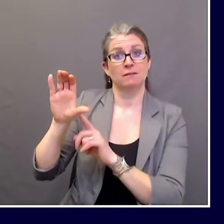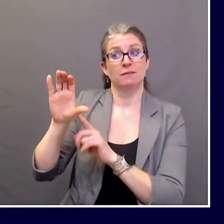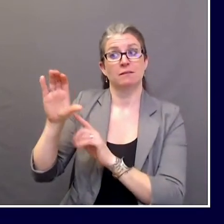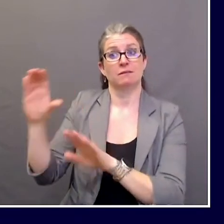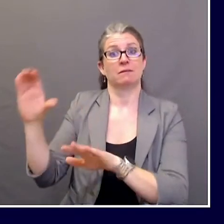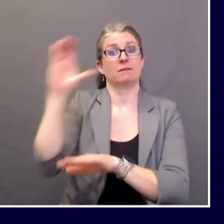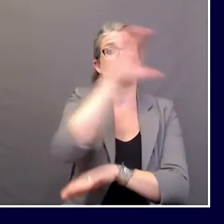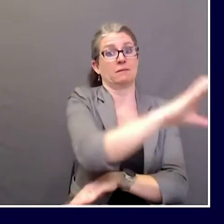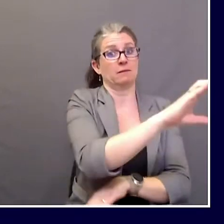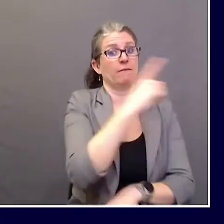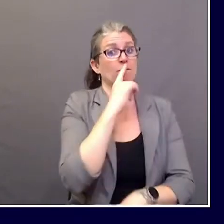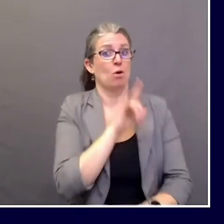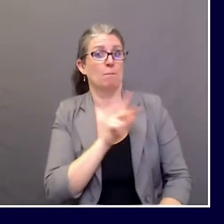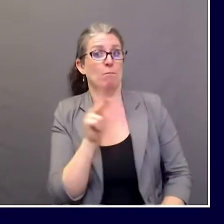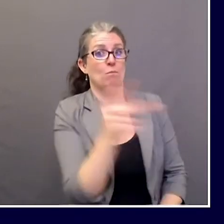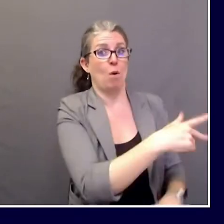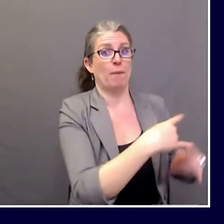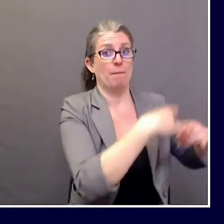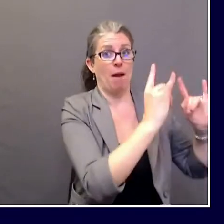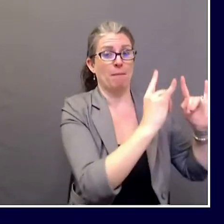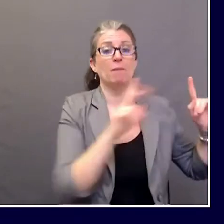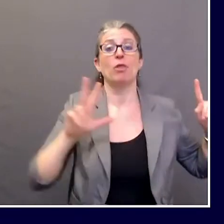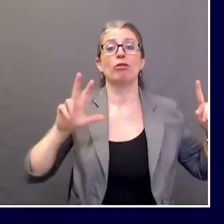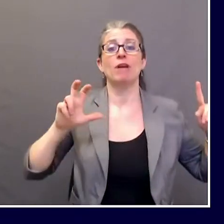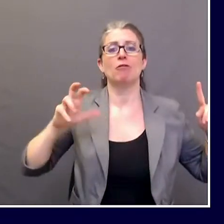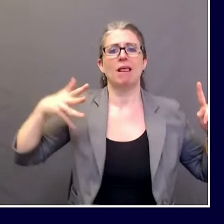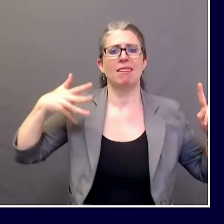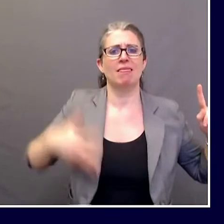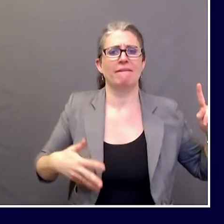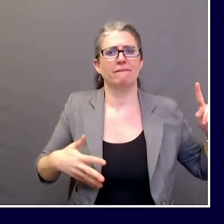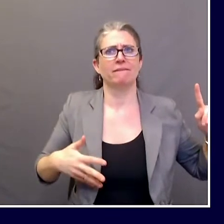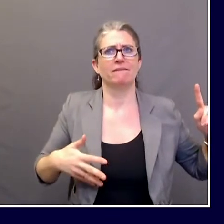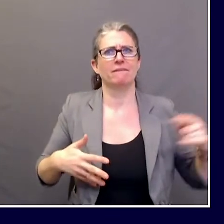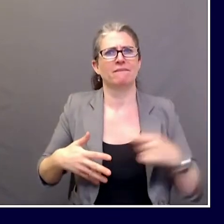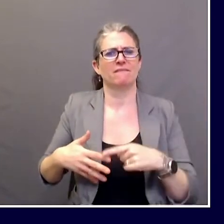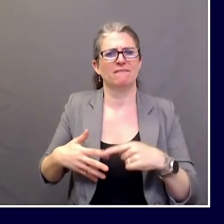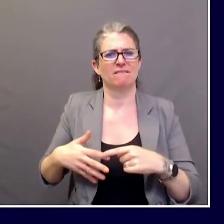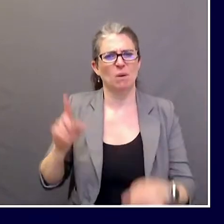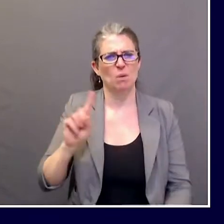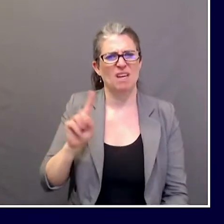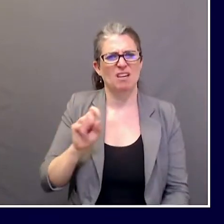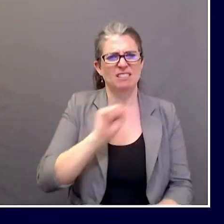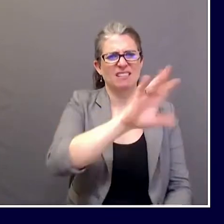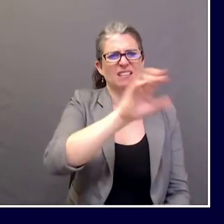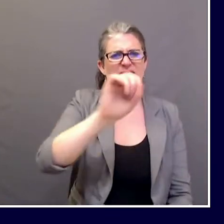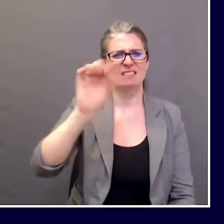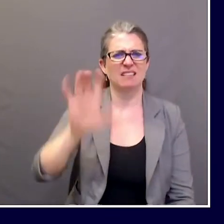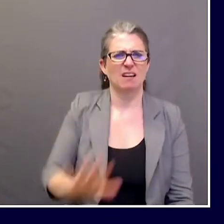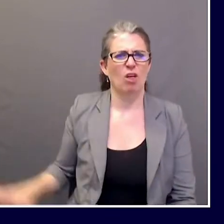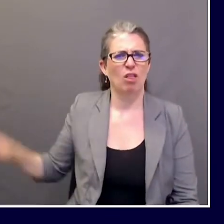doses through the separate provisions to pharmacies and FQHCs?